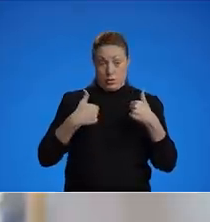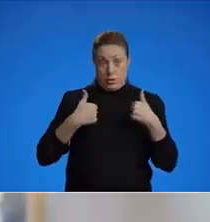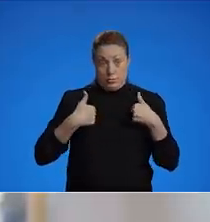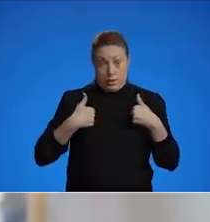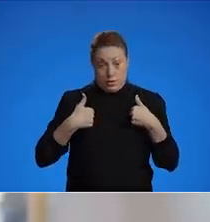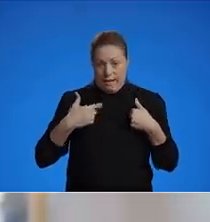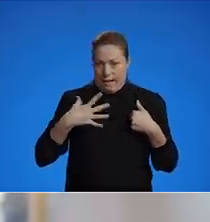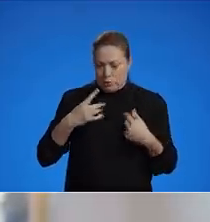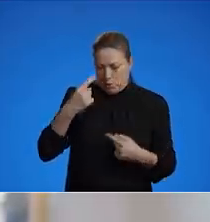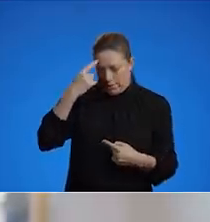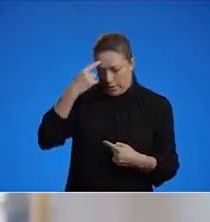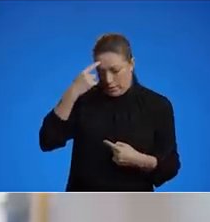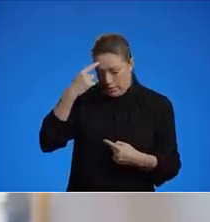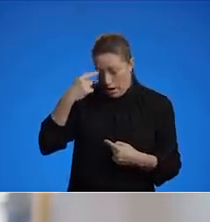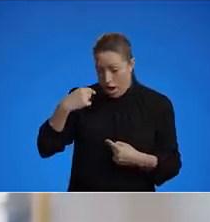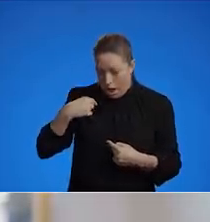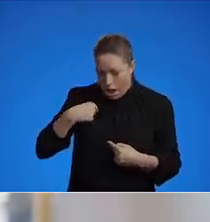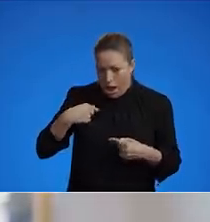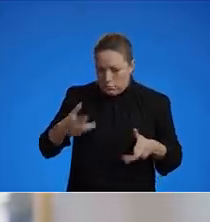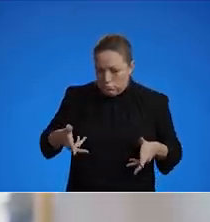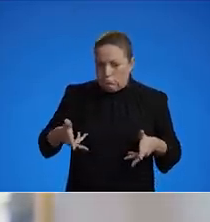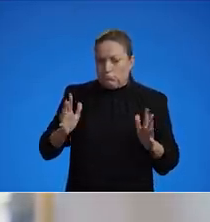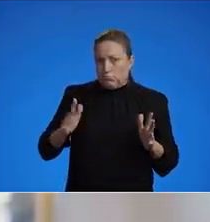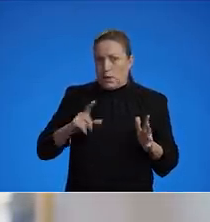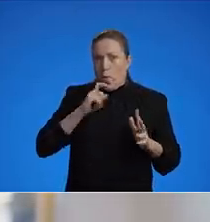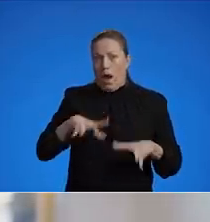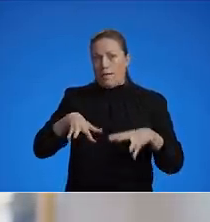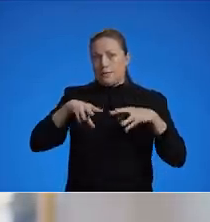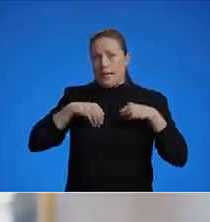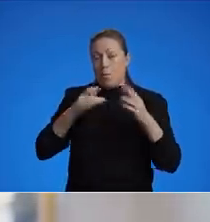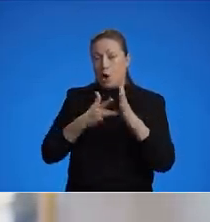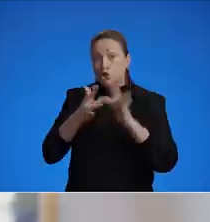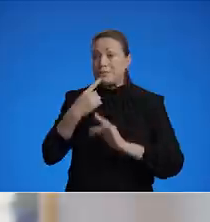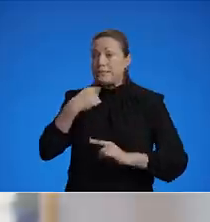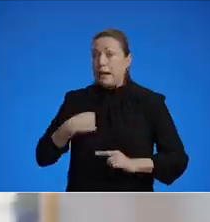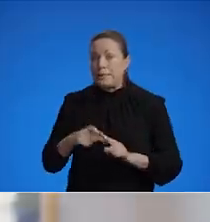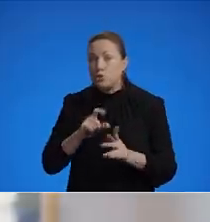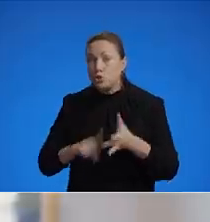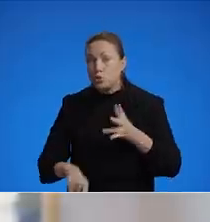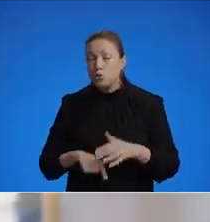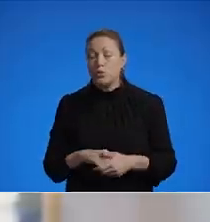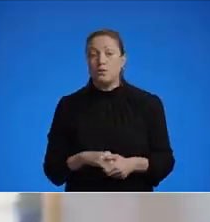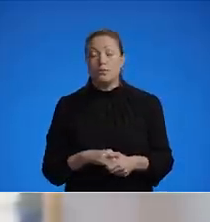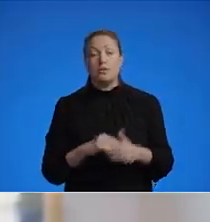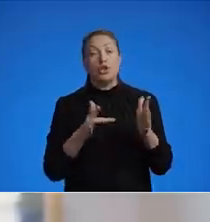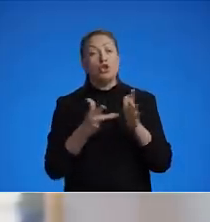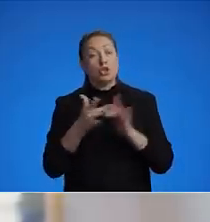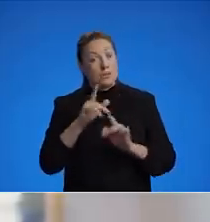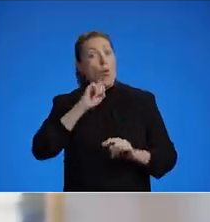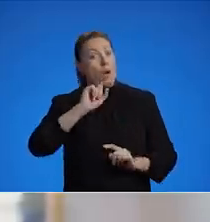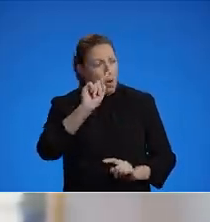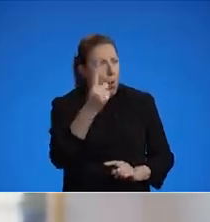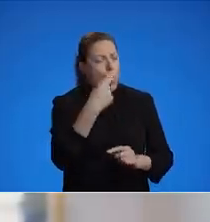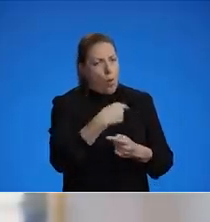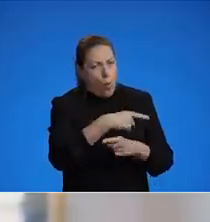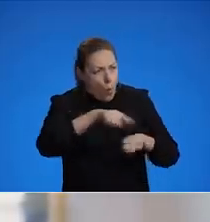We need to ask ourselves, Am I truly willing to go to the extent That he calls me to do? Because Jesus is